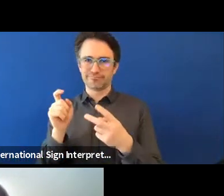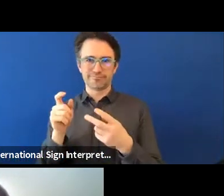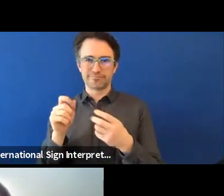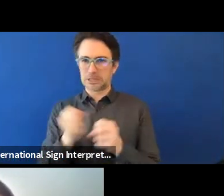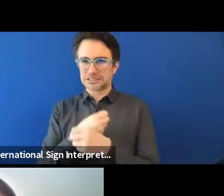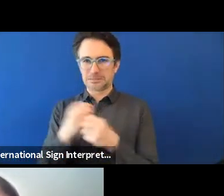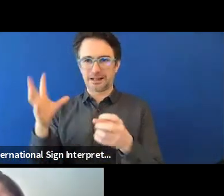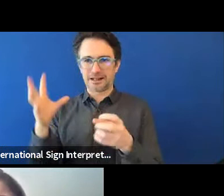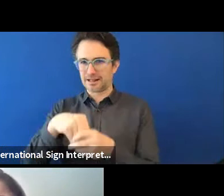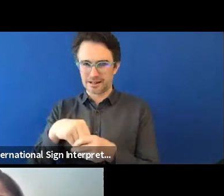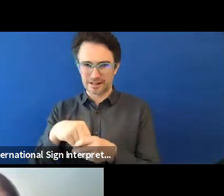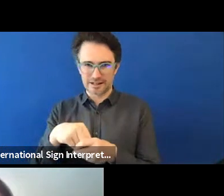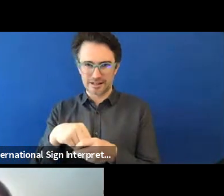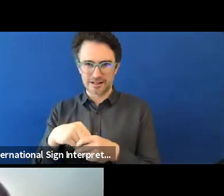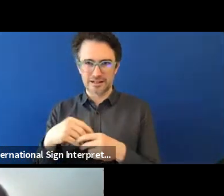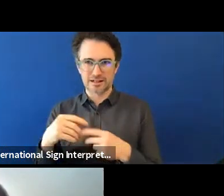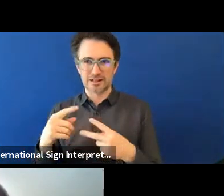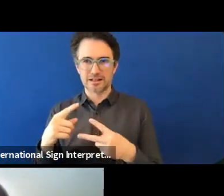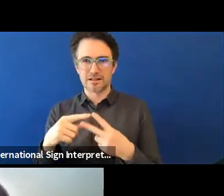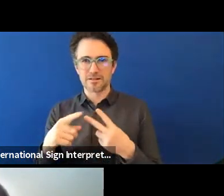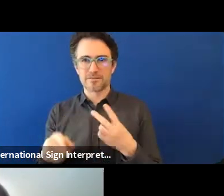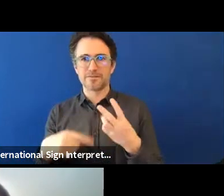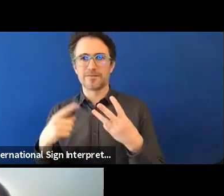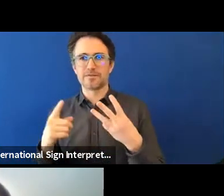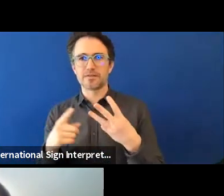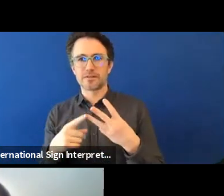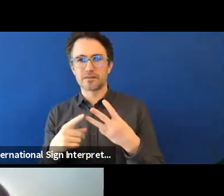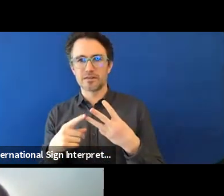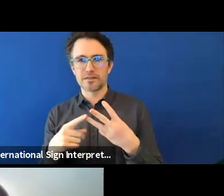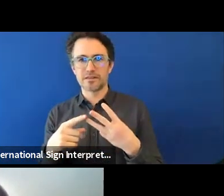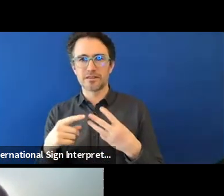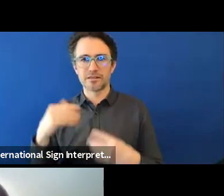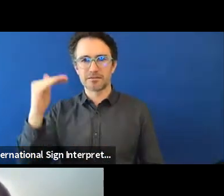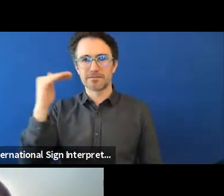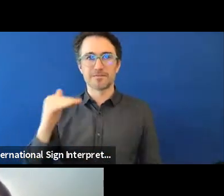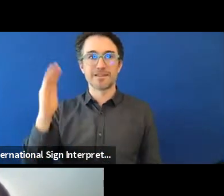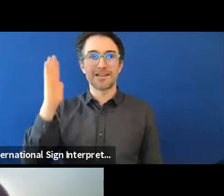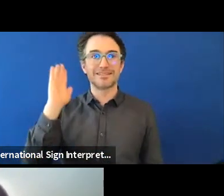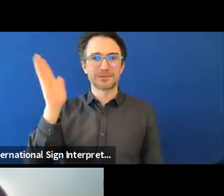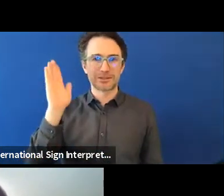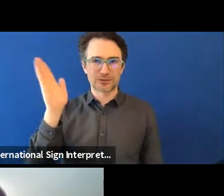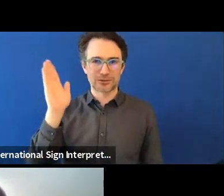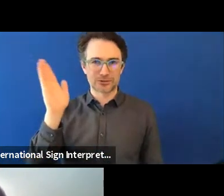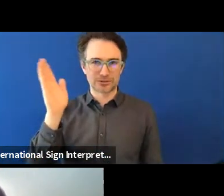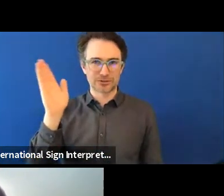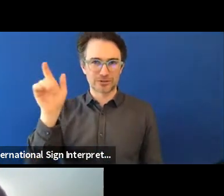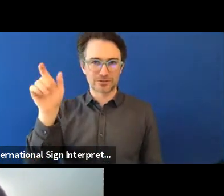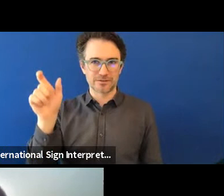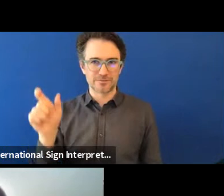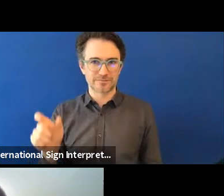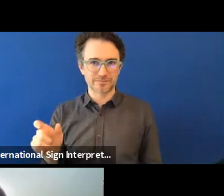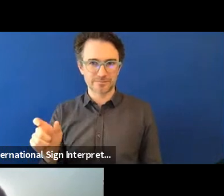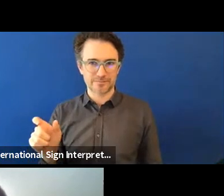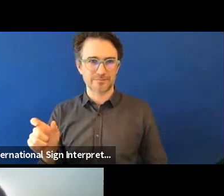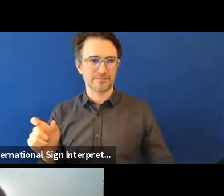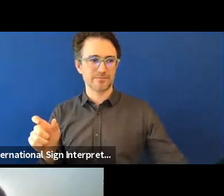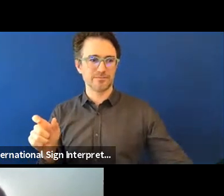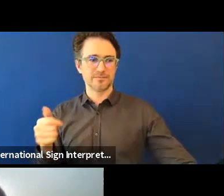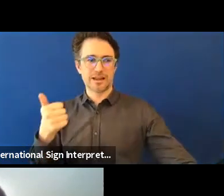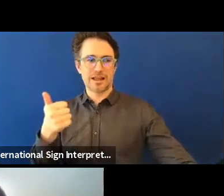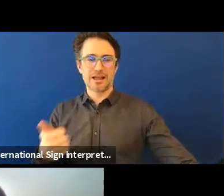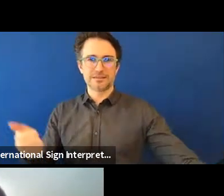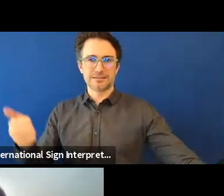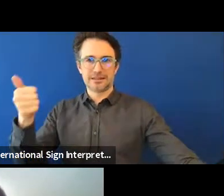let me allow to move on to our next speaker. And our next speaker is His Excellency, Mr.